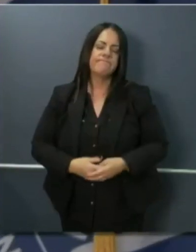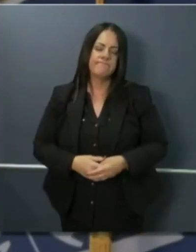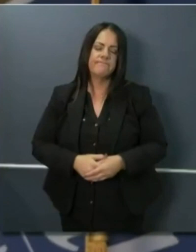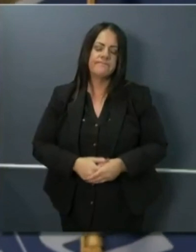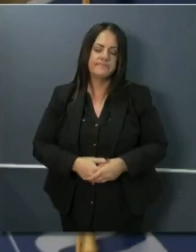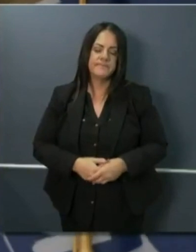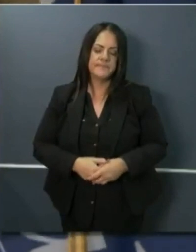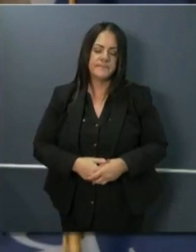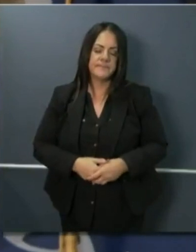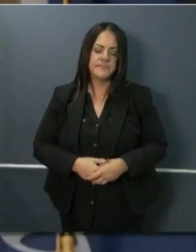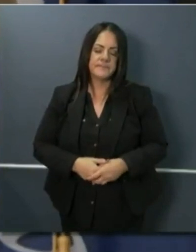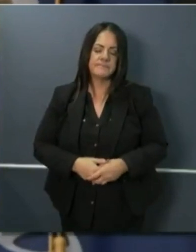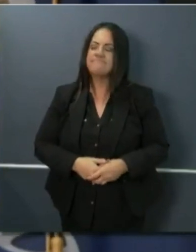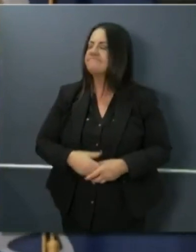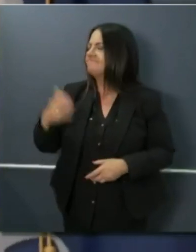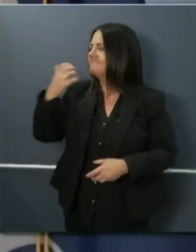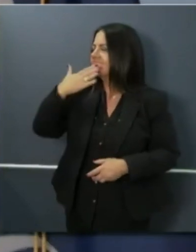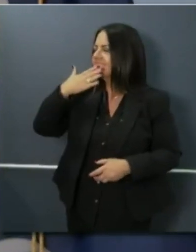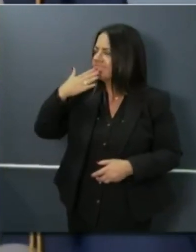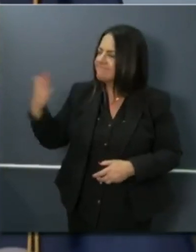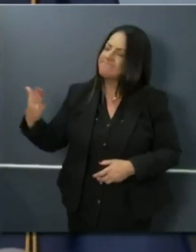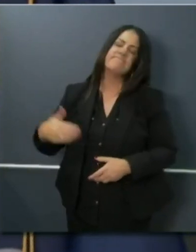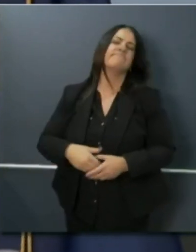Thank you, Doctor. We're all struggling with the